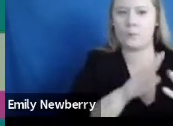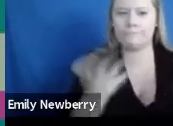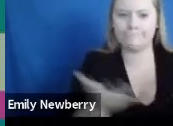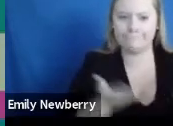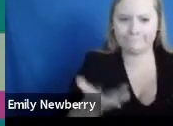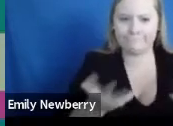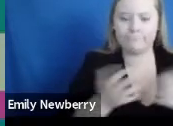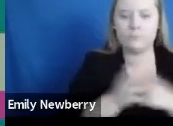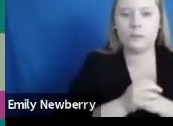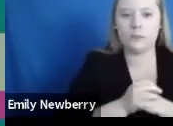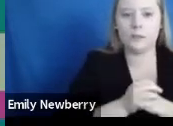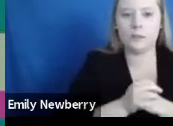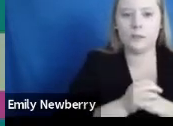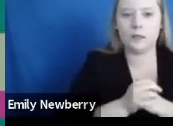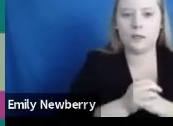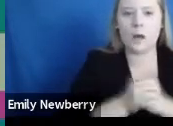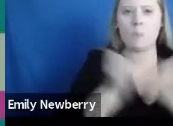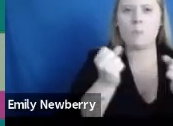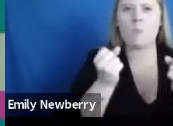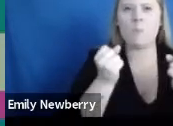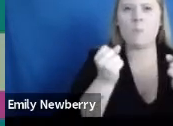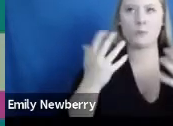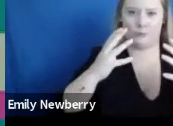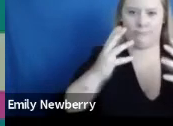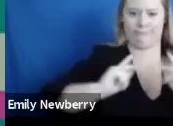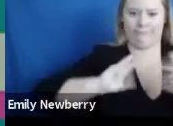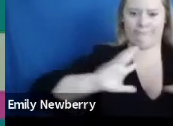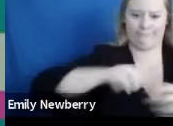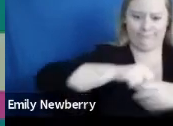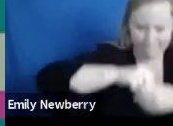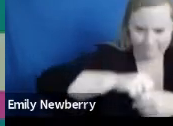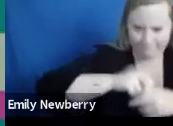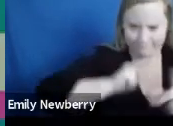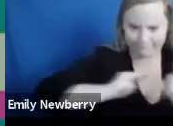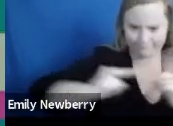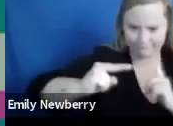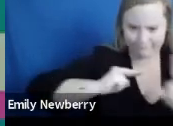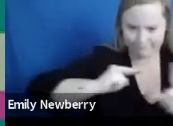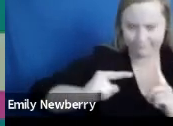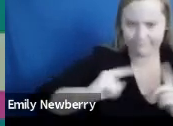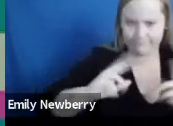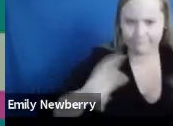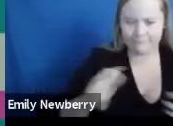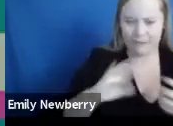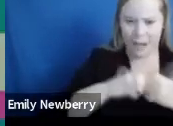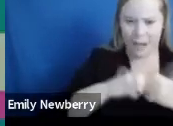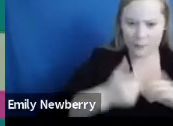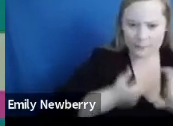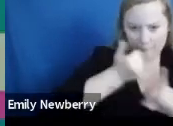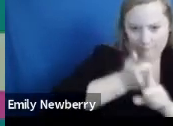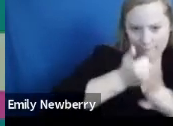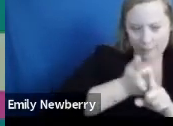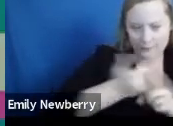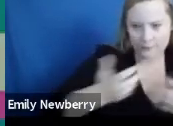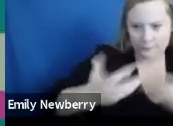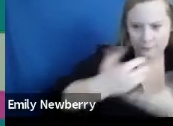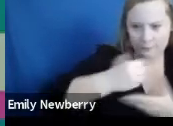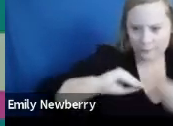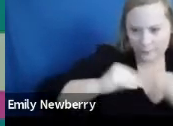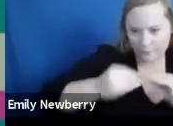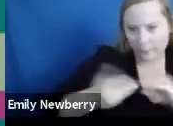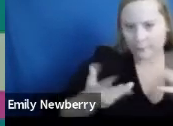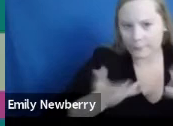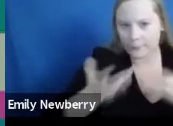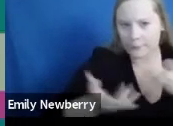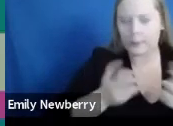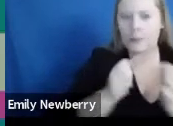a multidisciplinary approach to look at these cumulative impacts. So it involves data collection, both